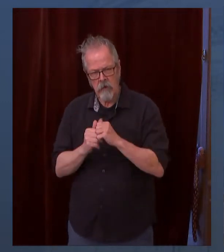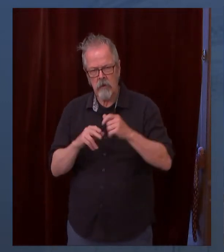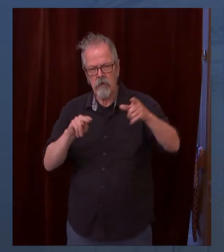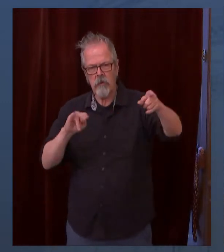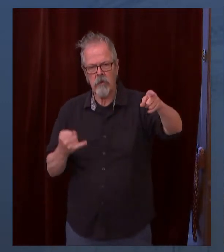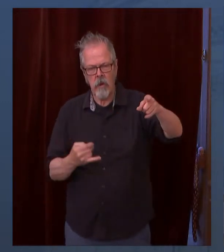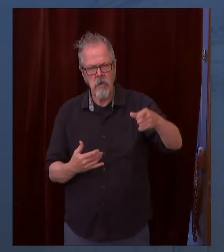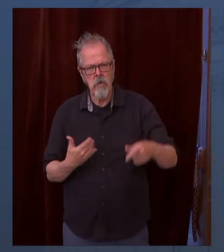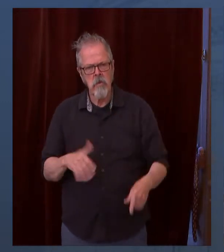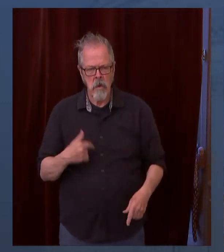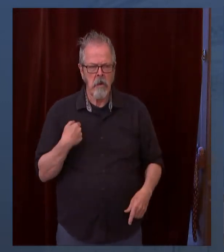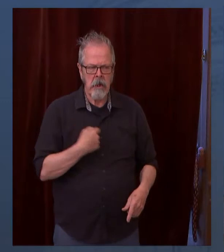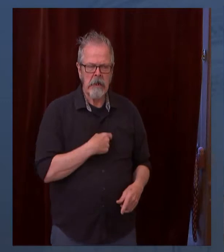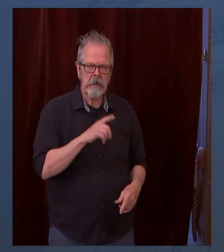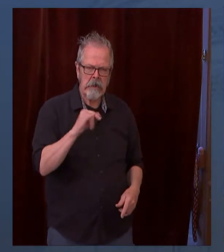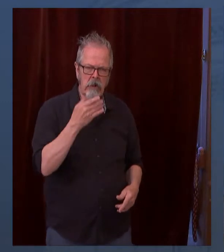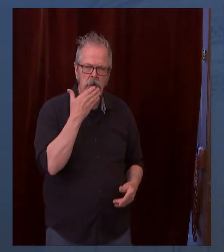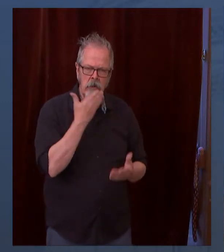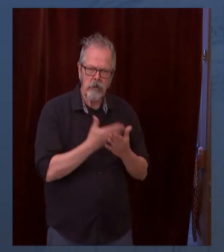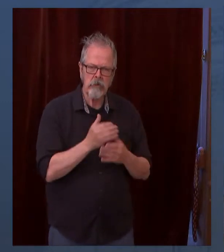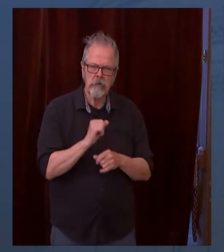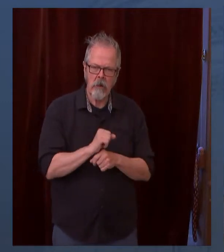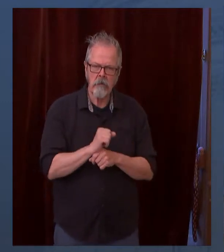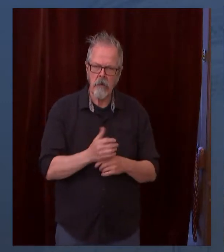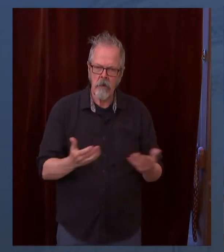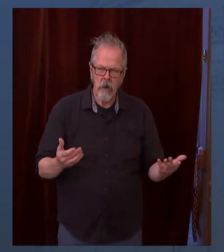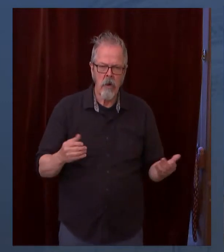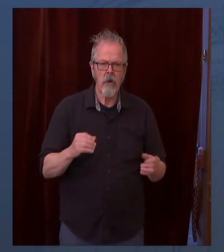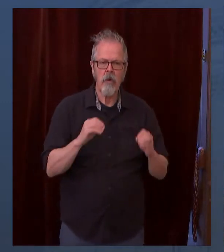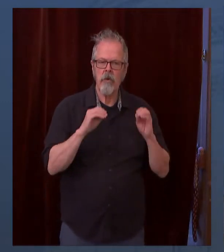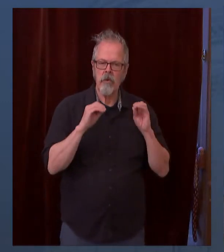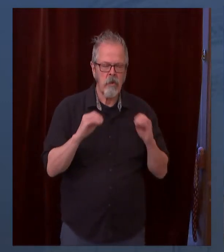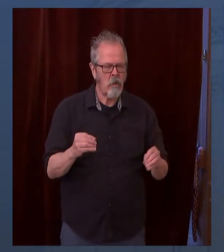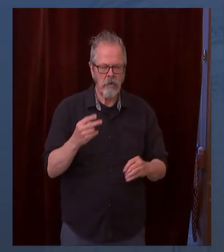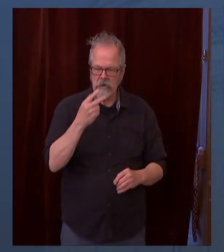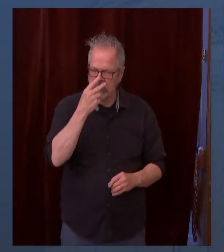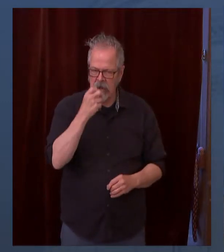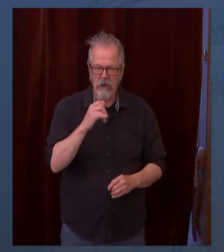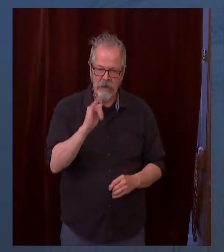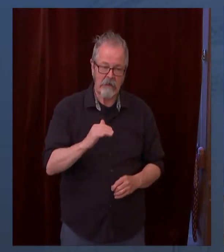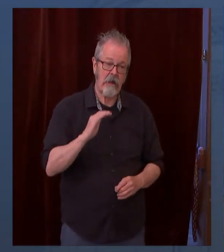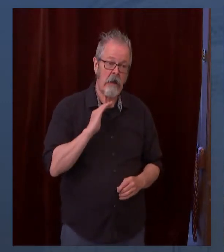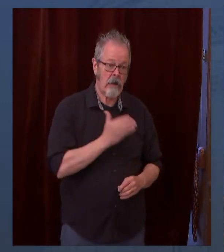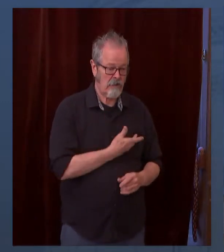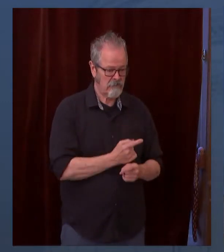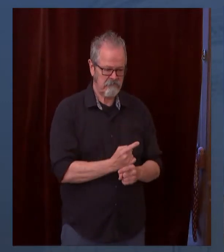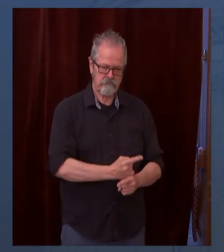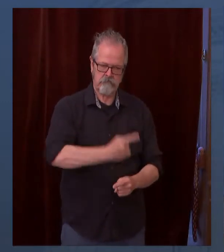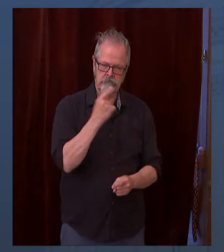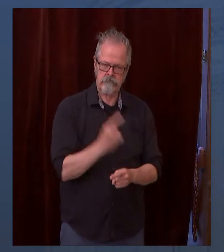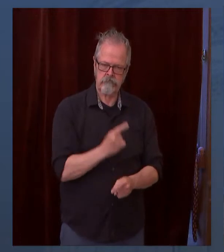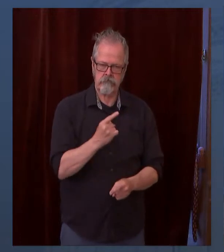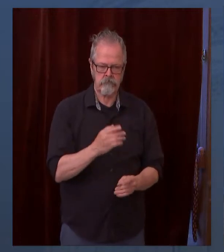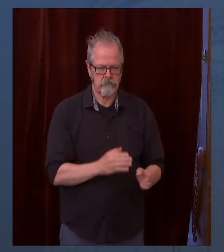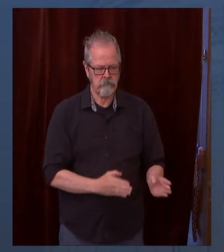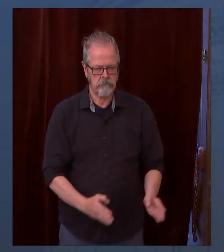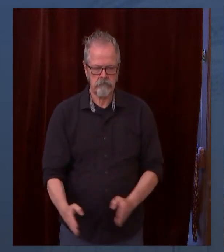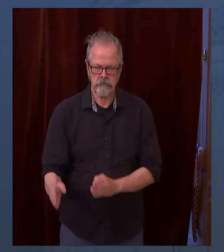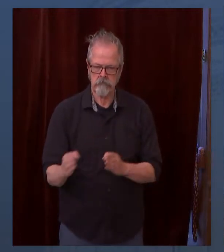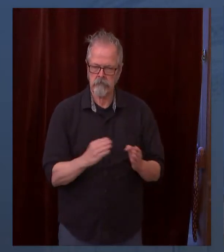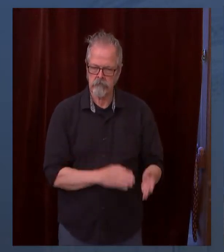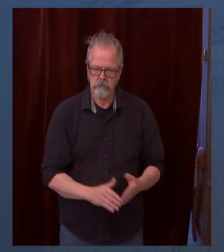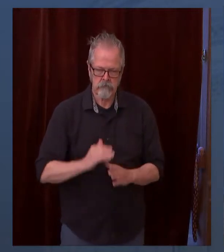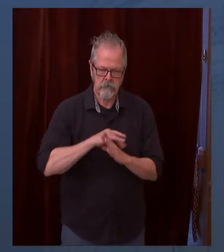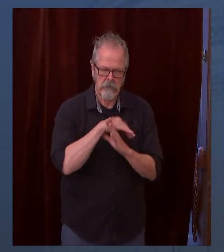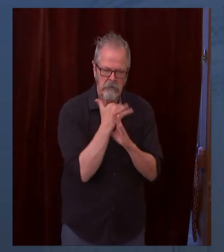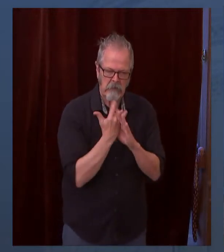doubt that we did the right thing as a group, and I credit Washingtonians for this, to save people's lives in our state. Now, as a result of